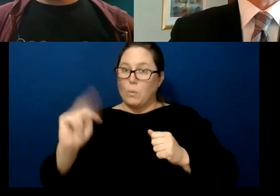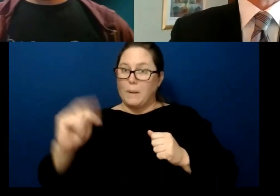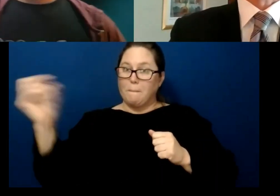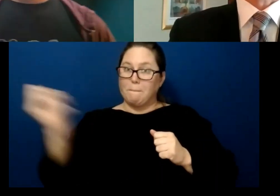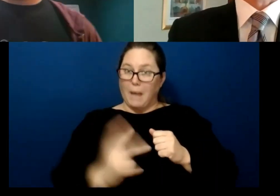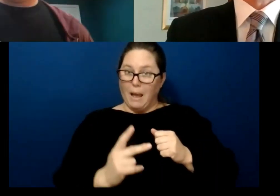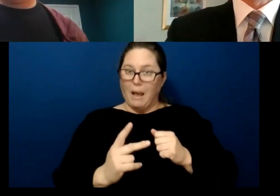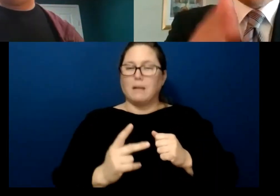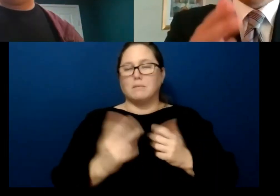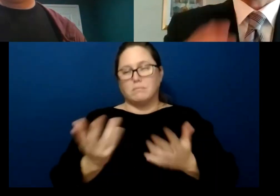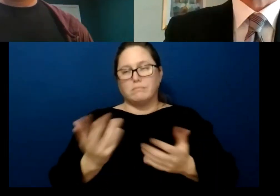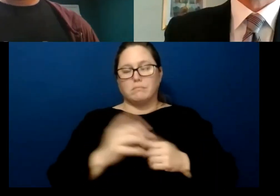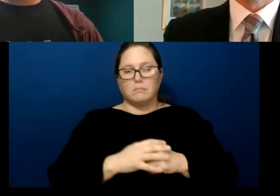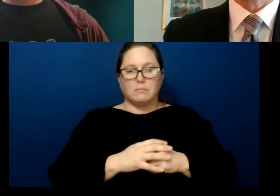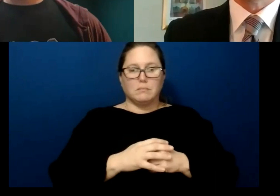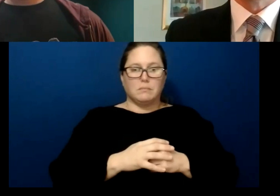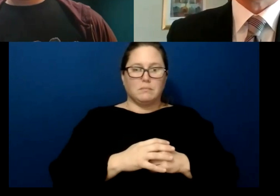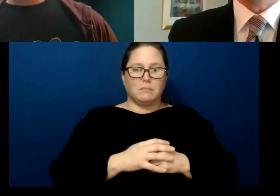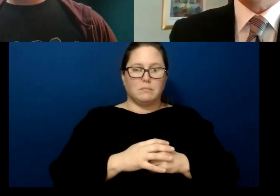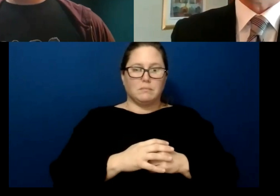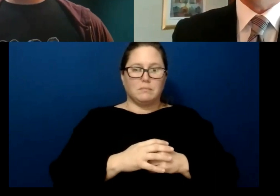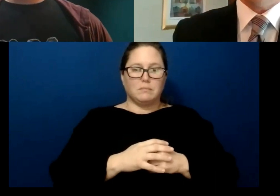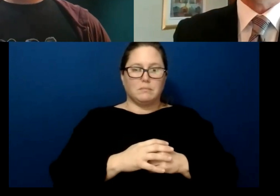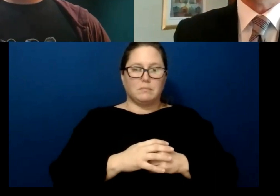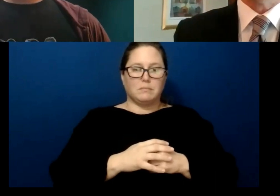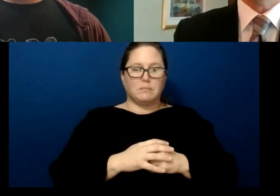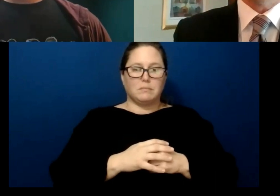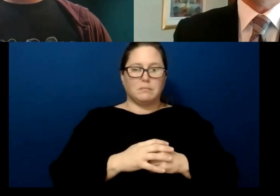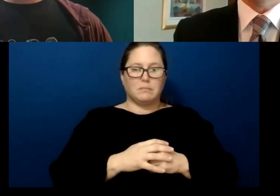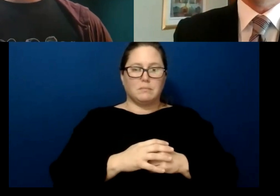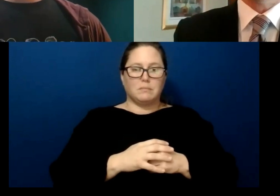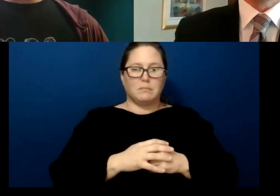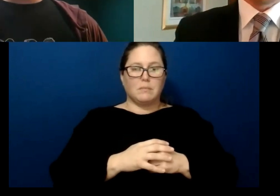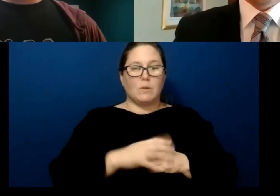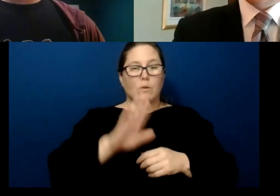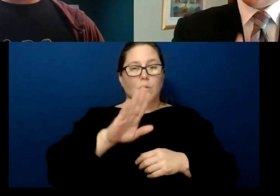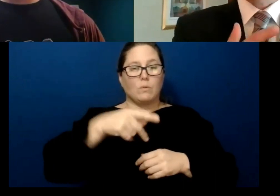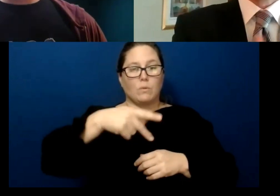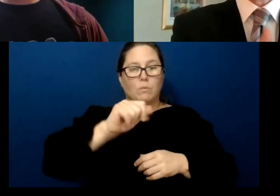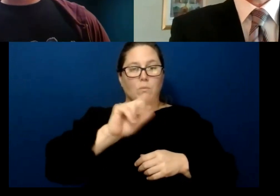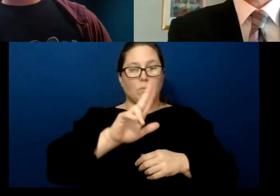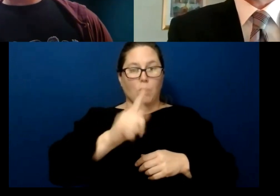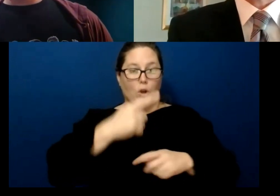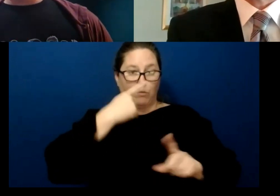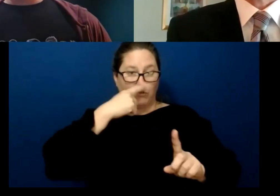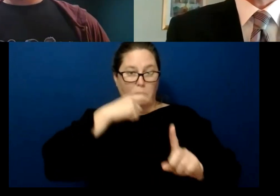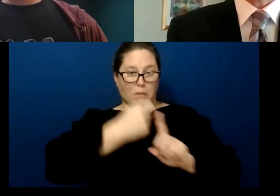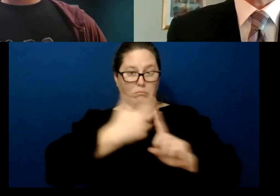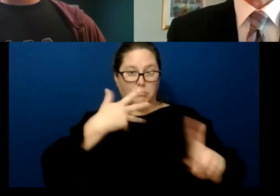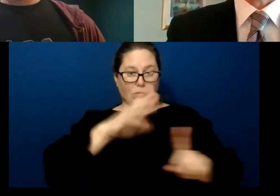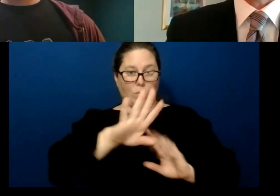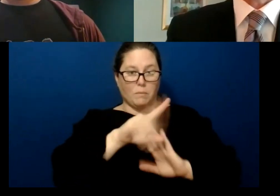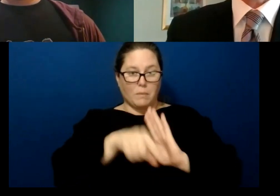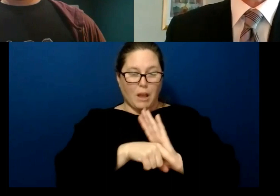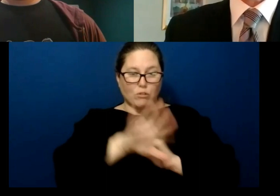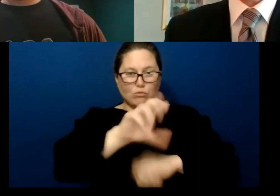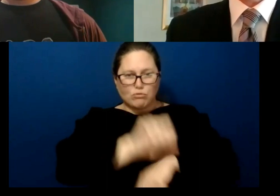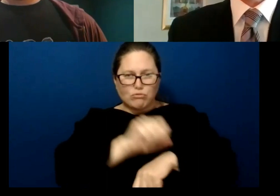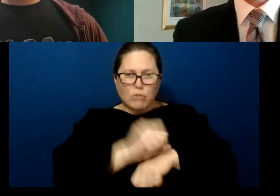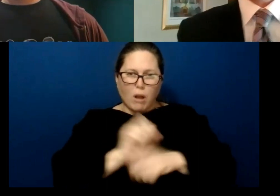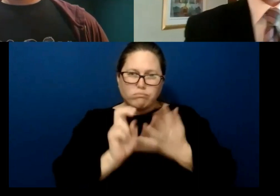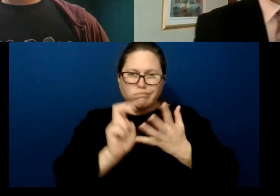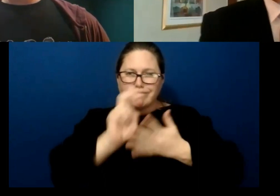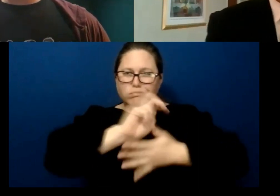second. So Paul, why don't you go ahead and give us your background on how you got to the job you're in and what you're doing today at